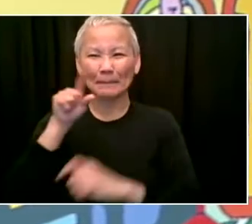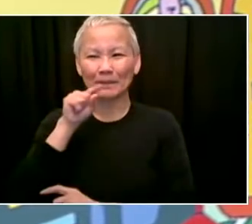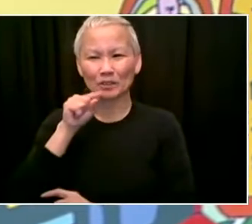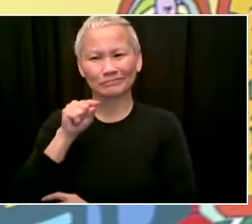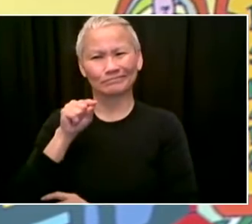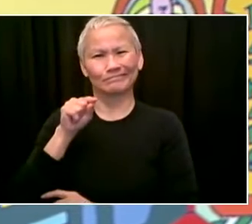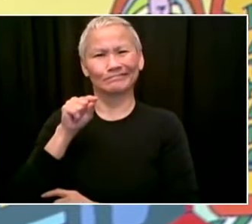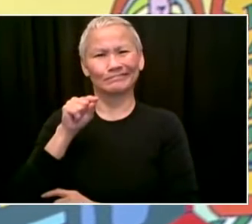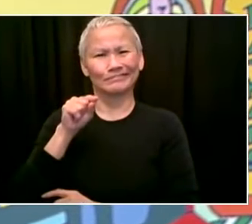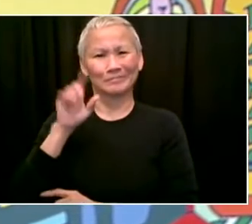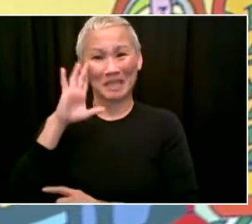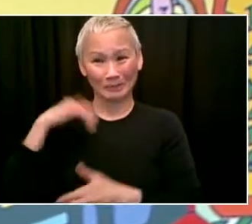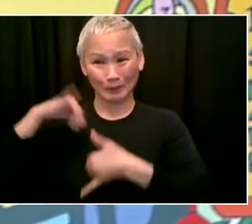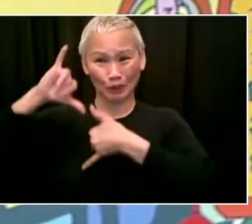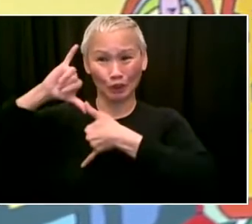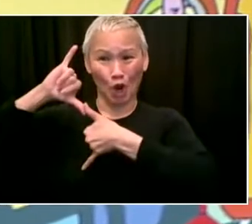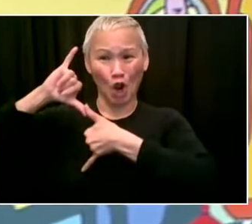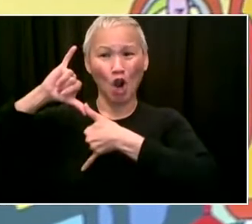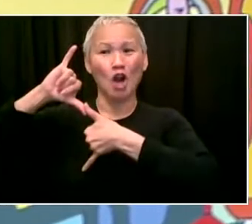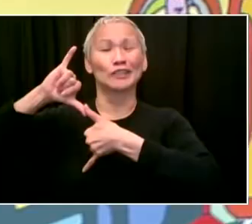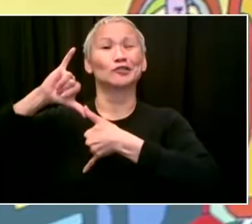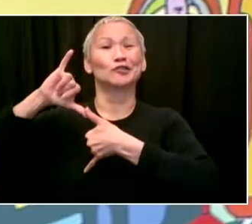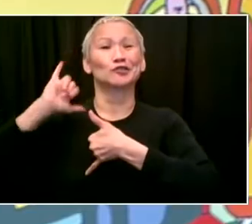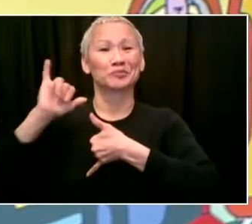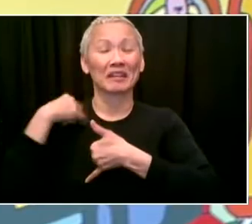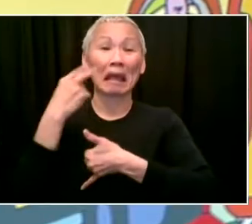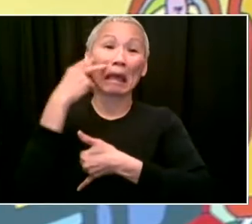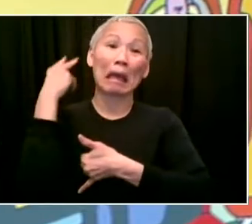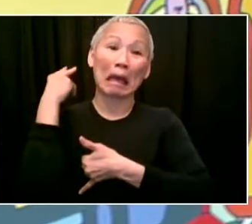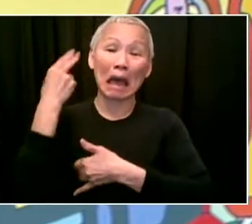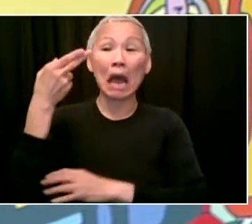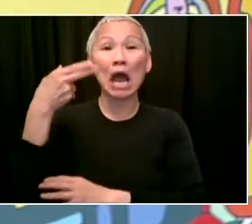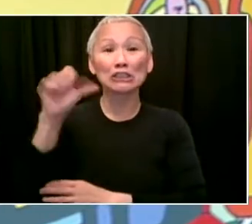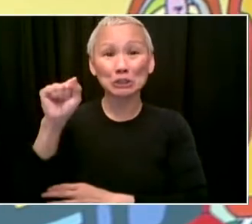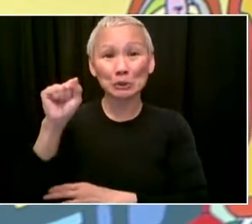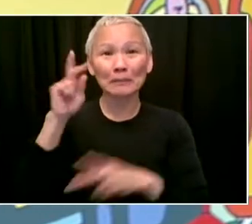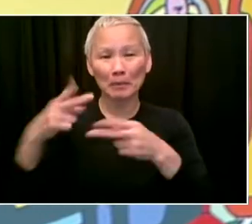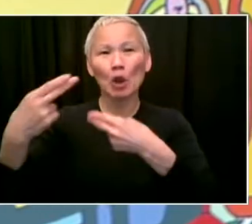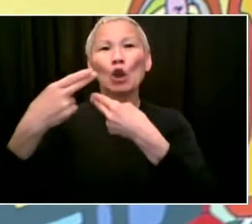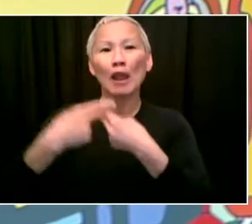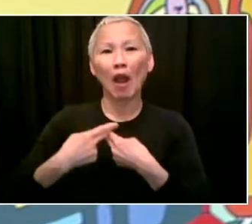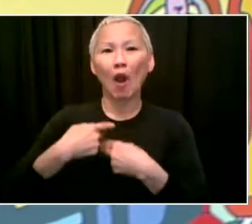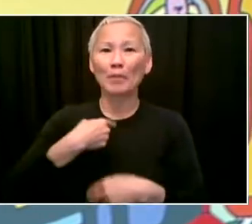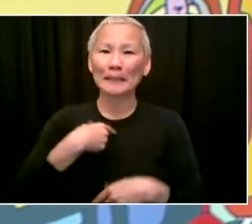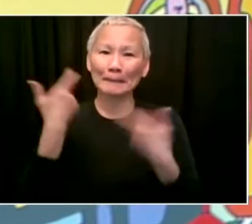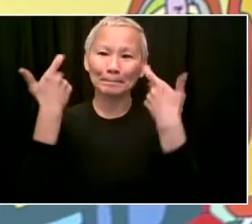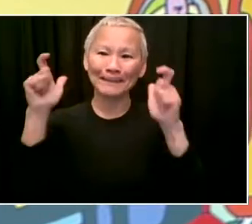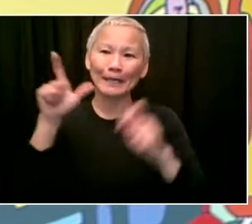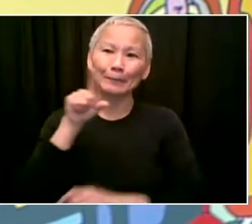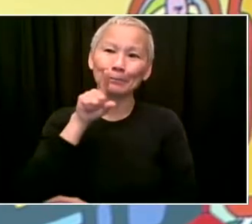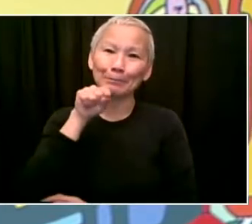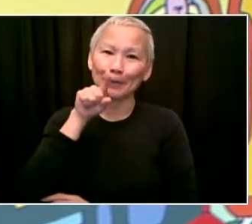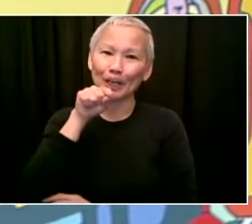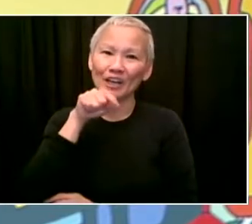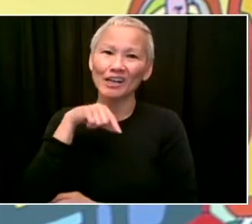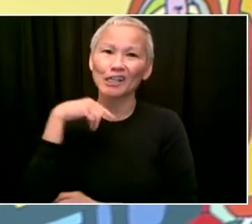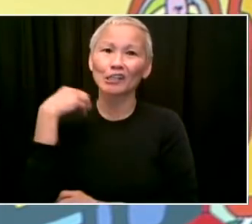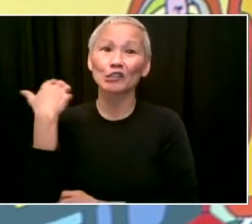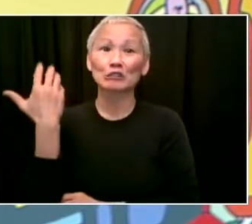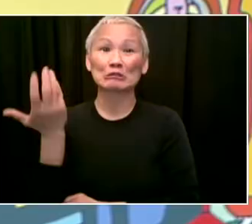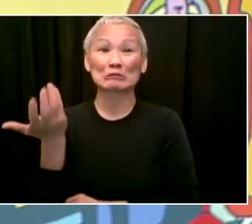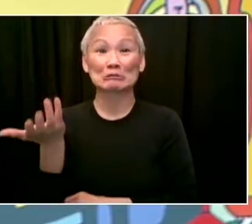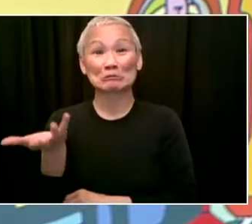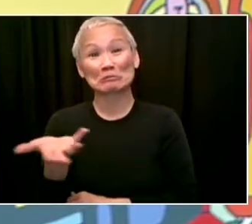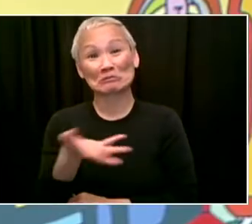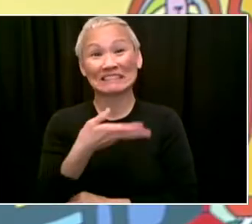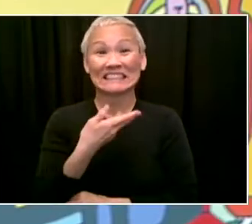when in high school and all. So it brought me back. It has a certain nostalgic value. He's a positive character. He's